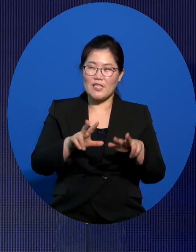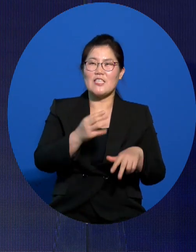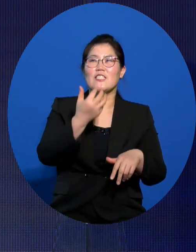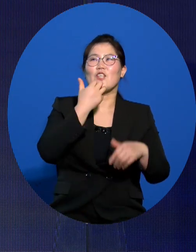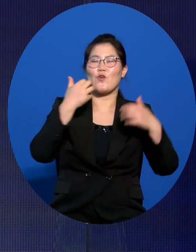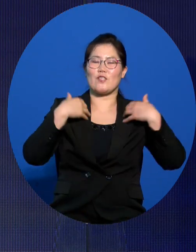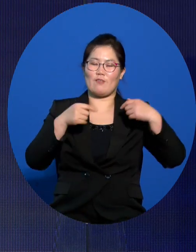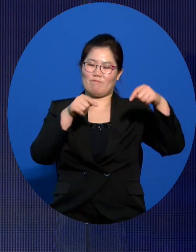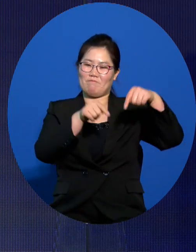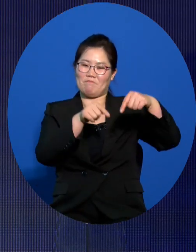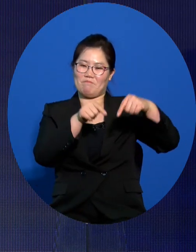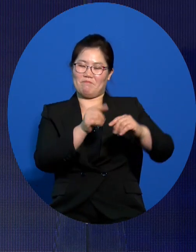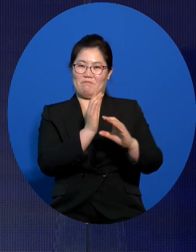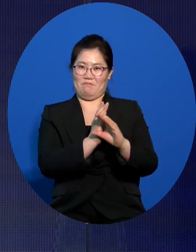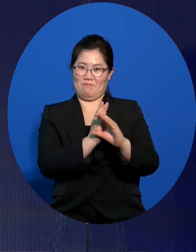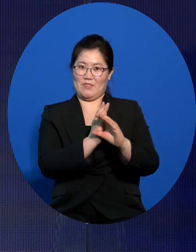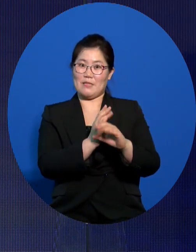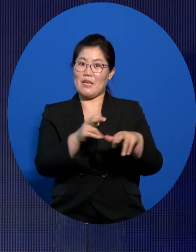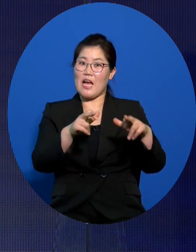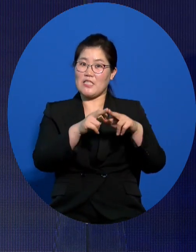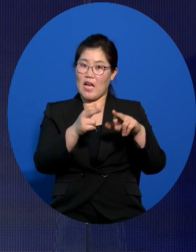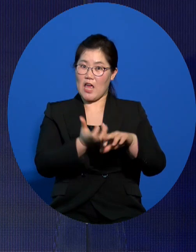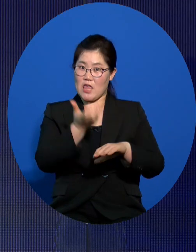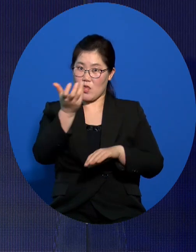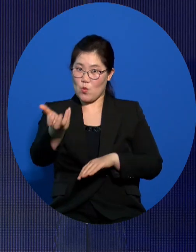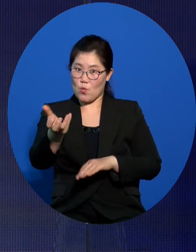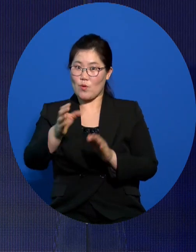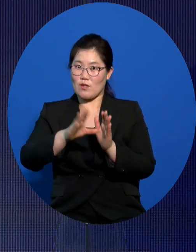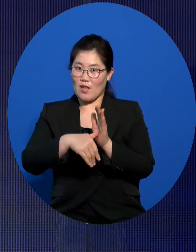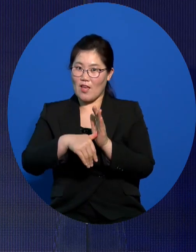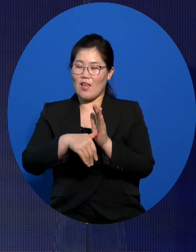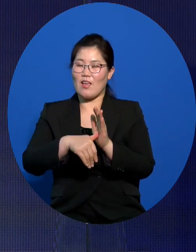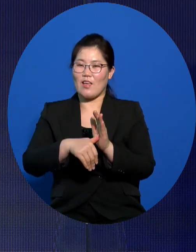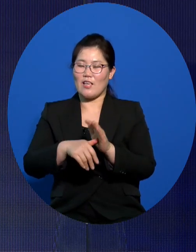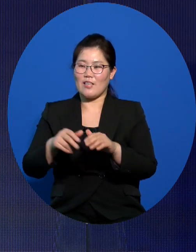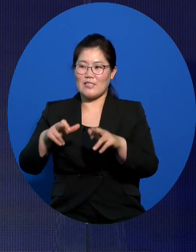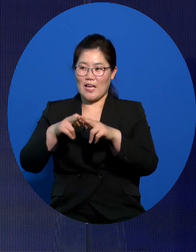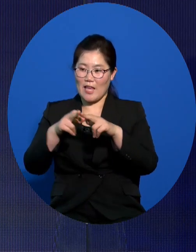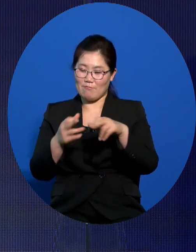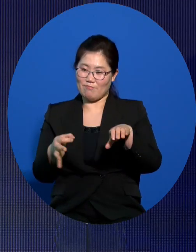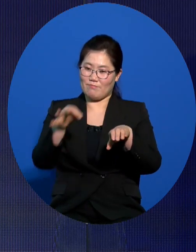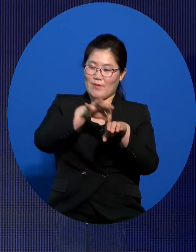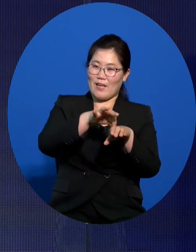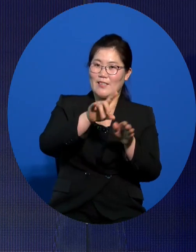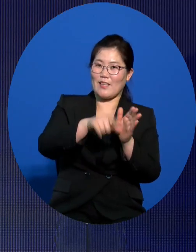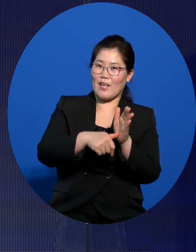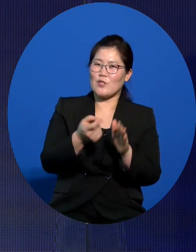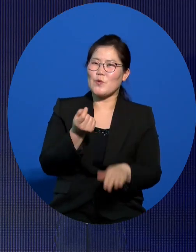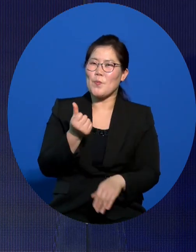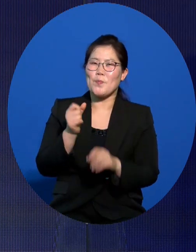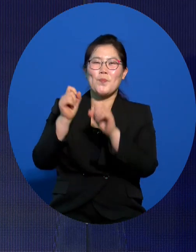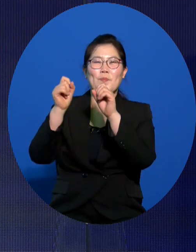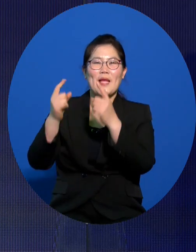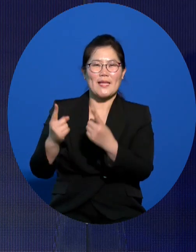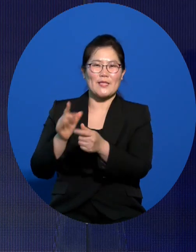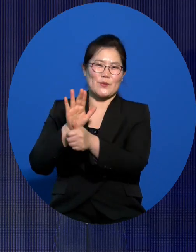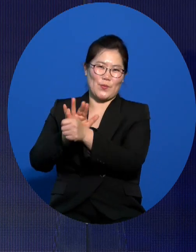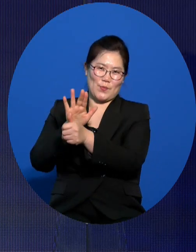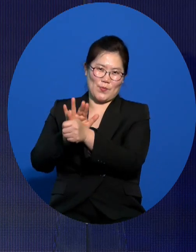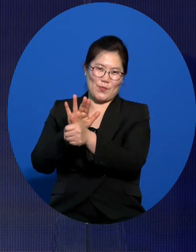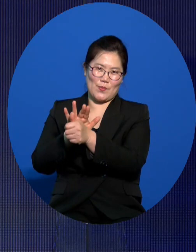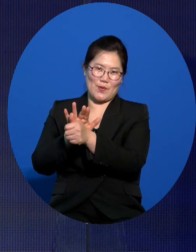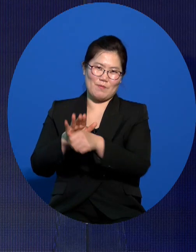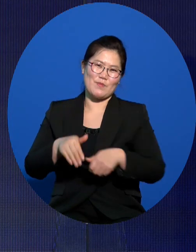of course, the fee for using the taxi would be very expensive as well, quite relatively expensive as